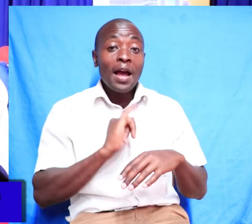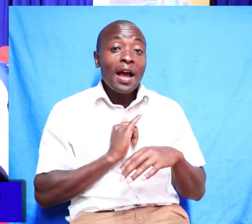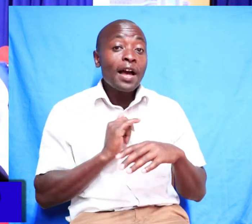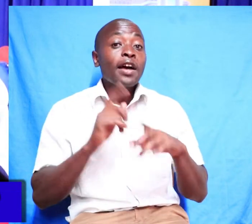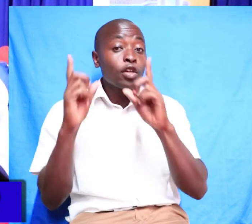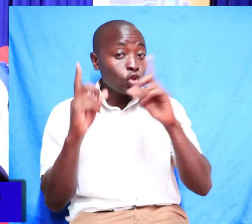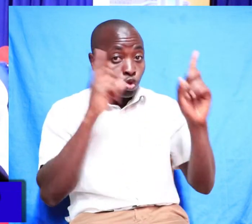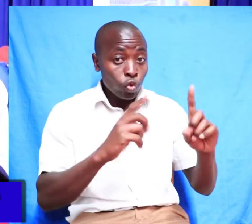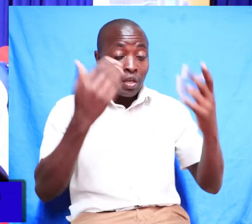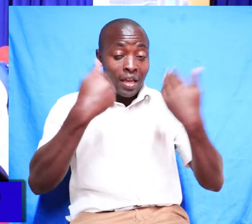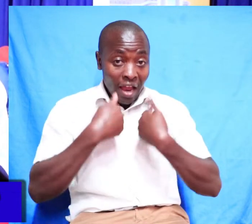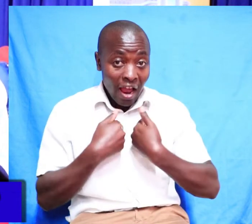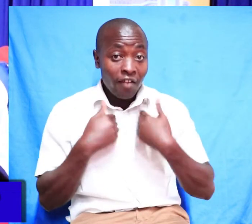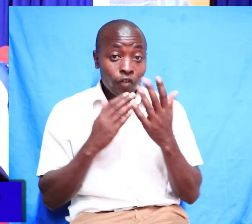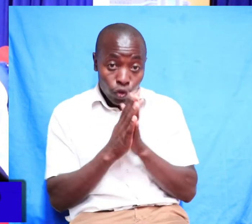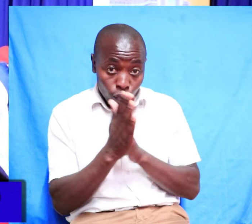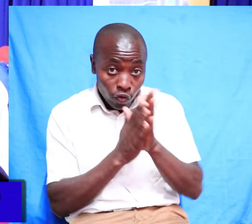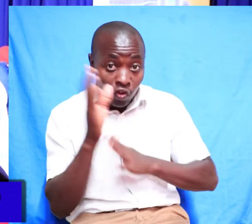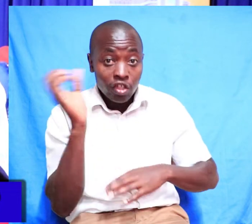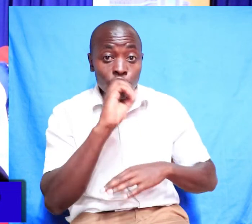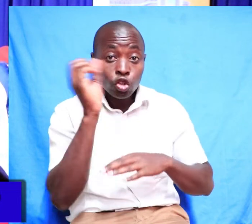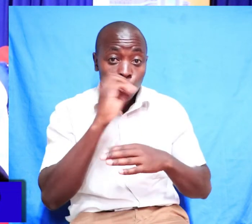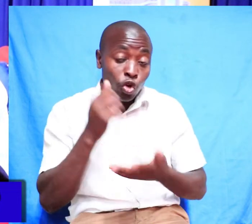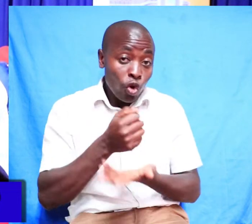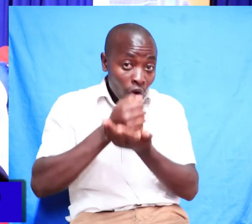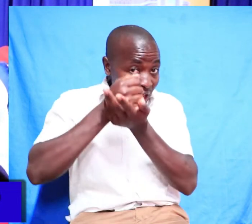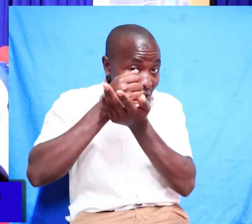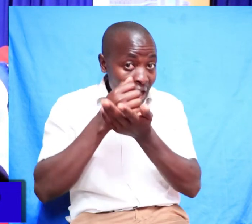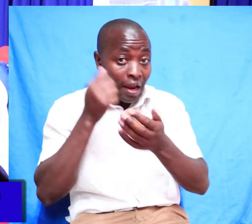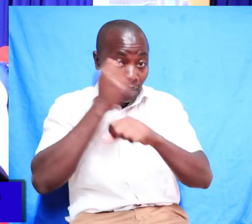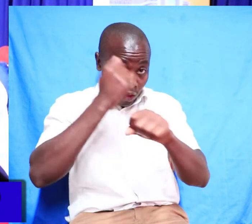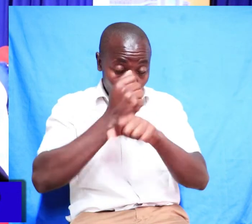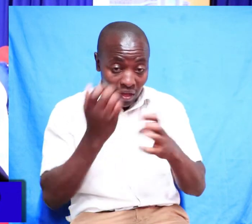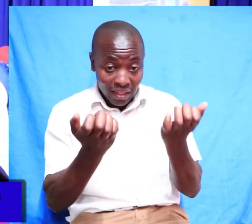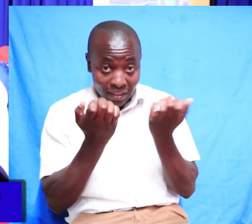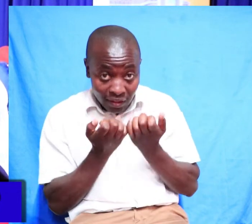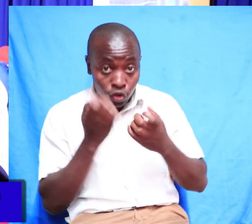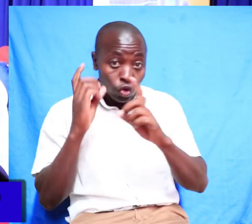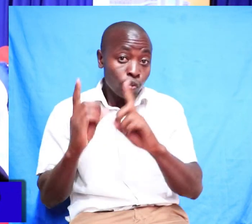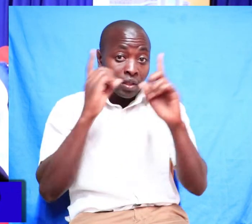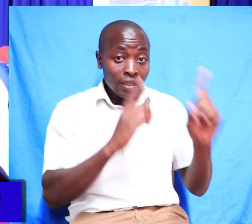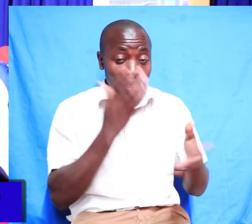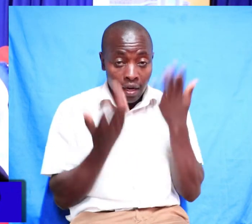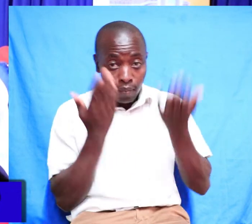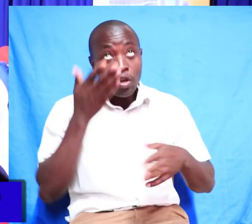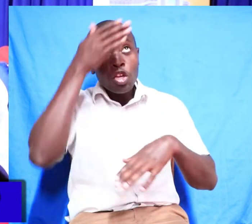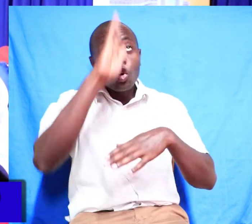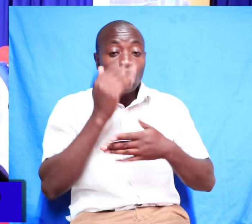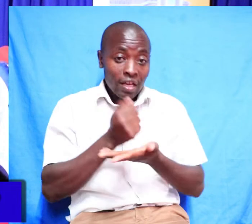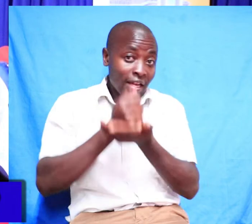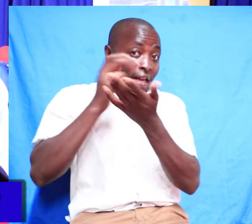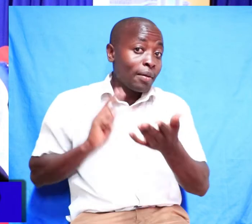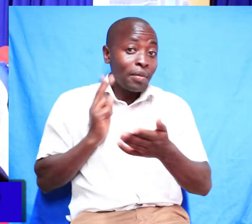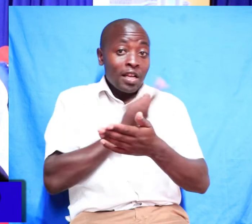break morale or maintain or support the work that needs to be done? May God help us to